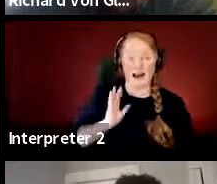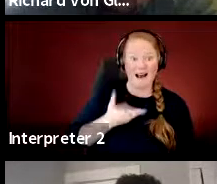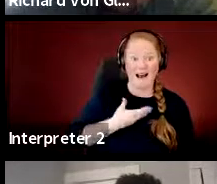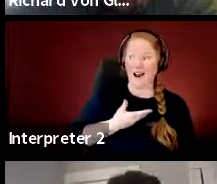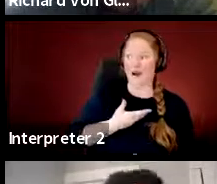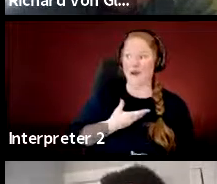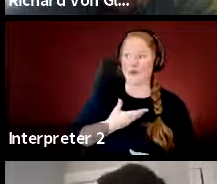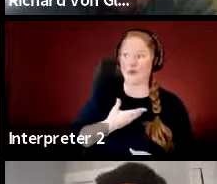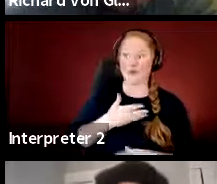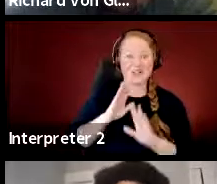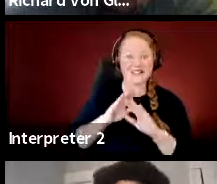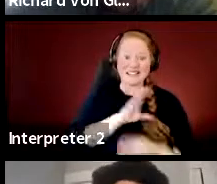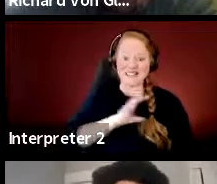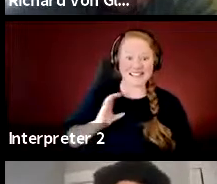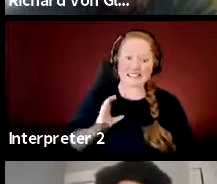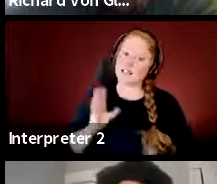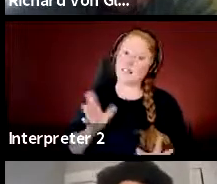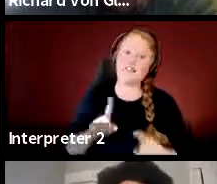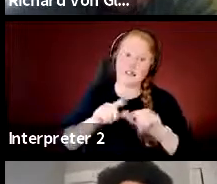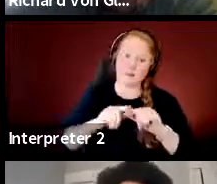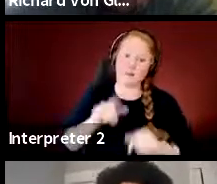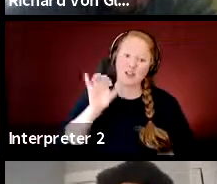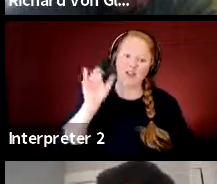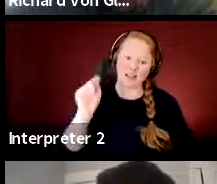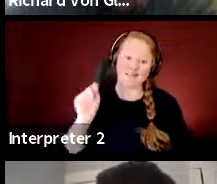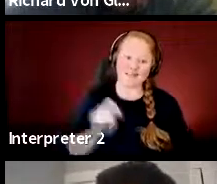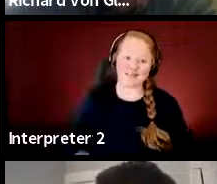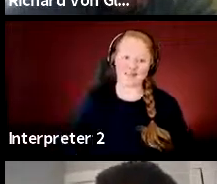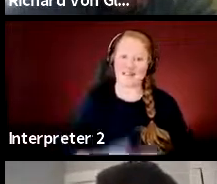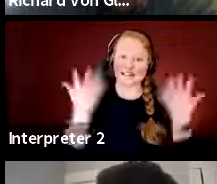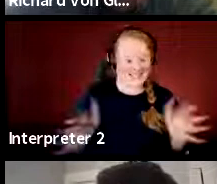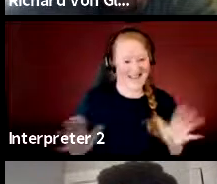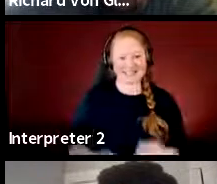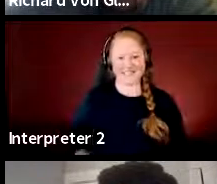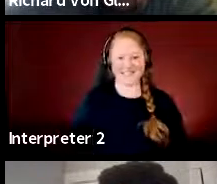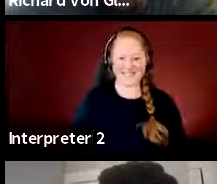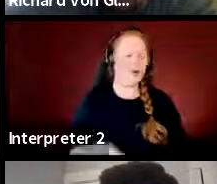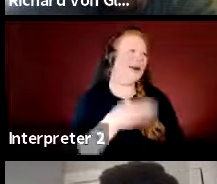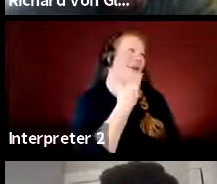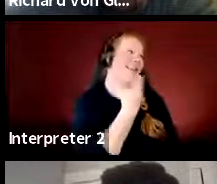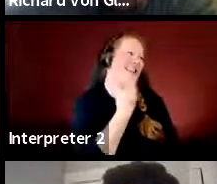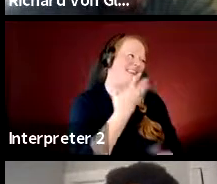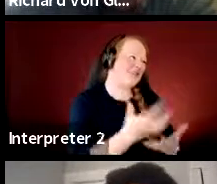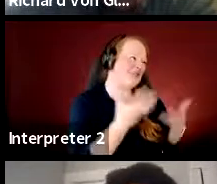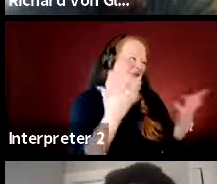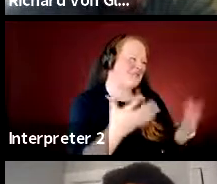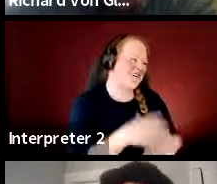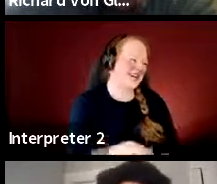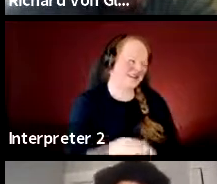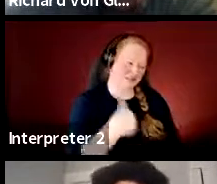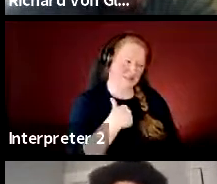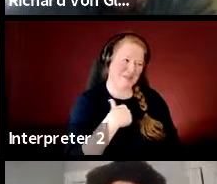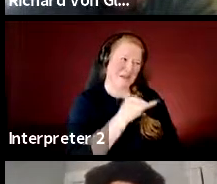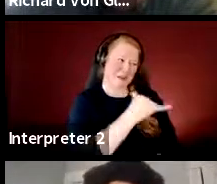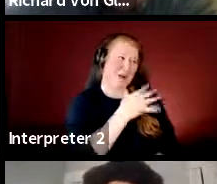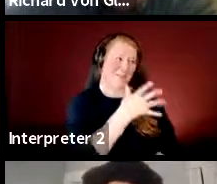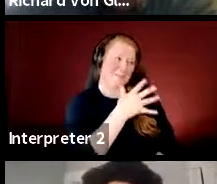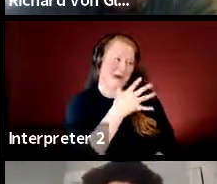it. Done. Thank you so much. Thank you, Lindsay. As a mom, I feel you,